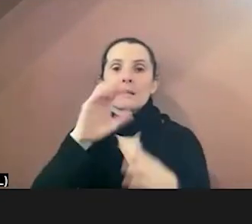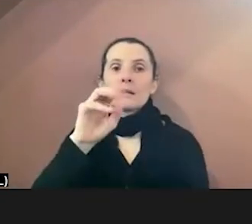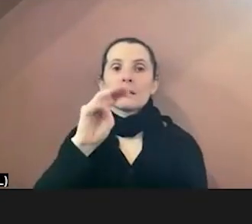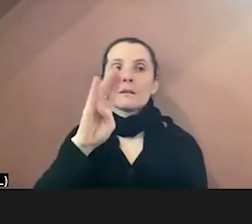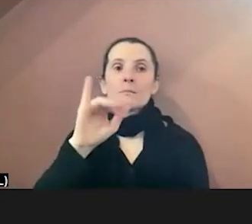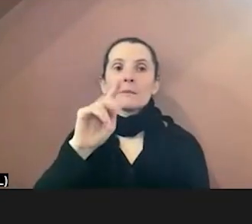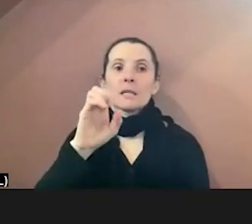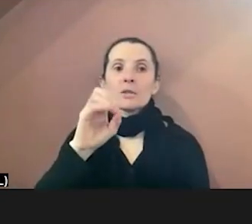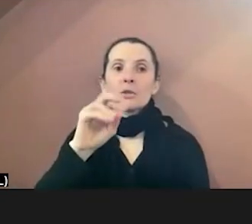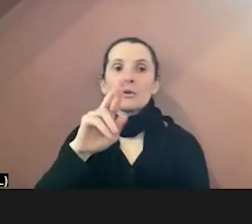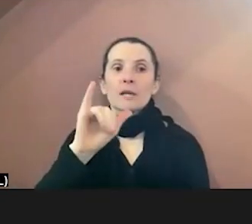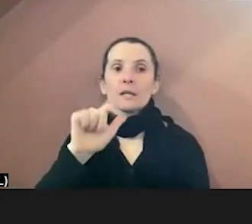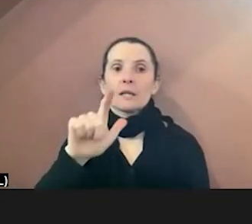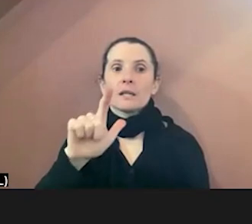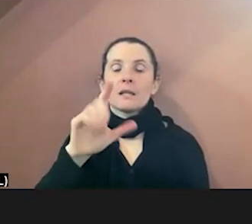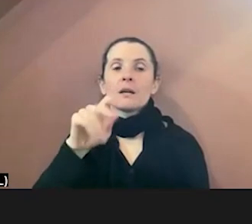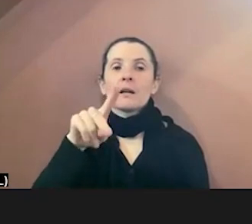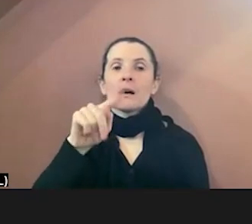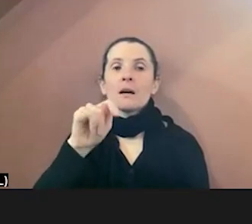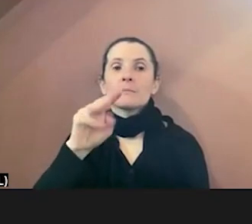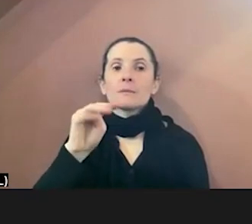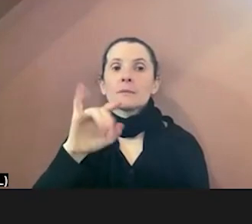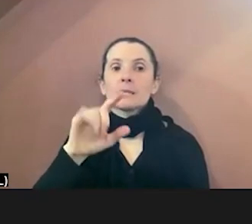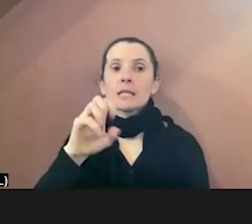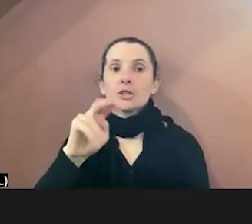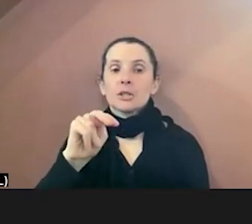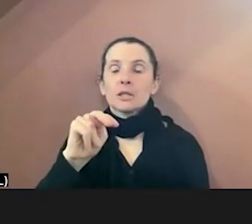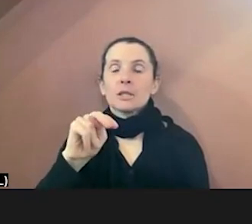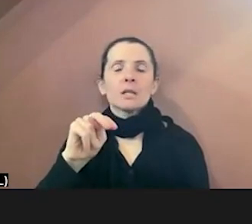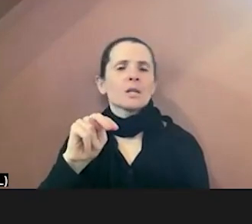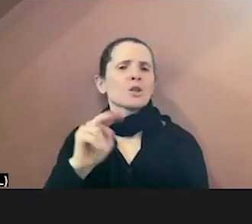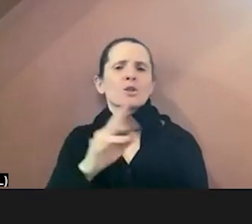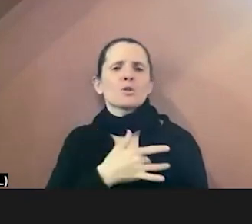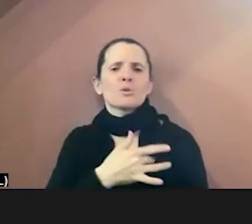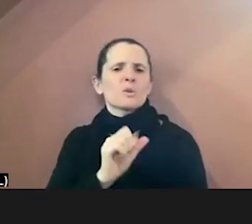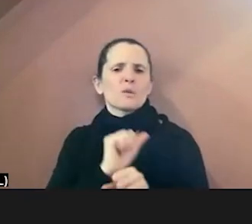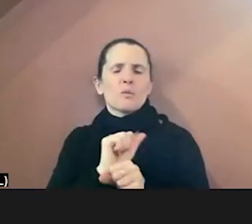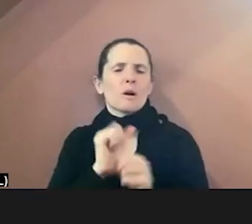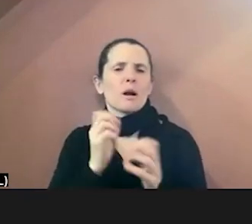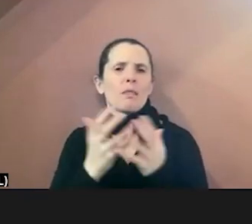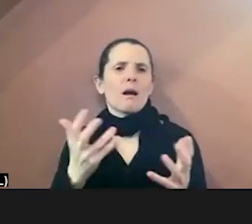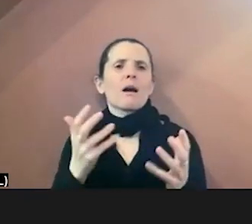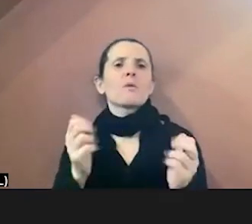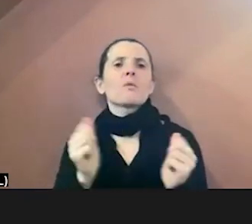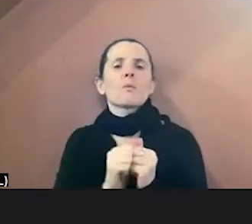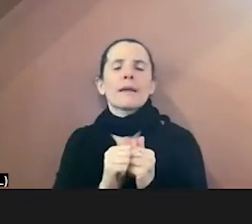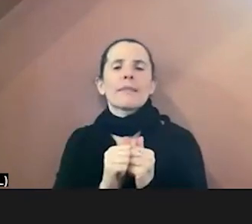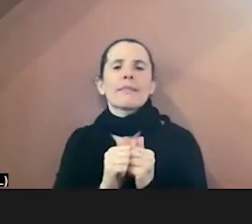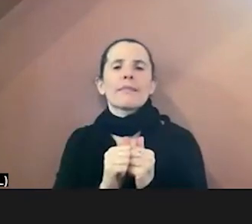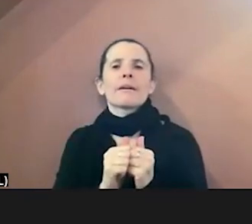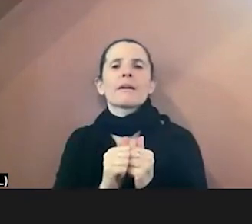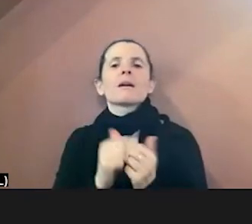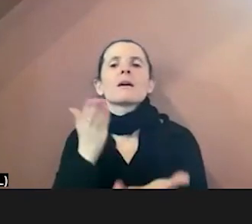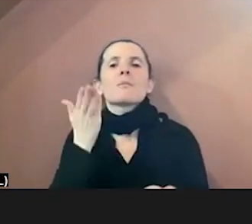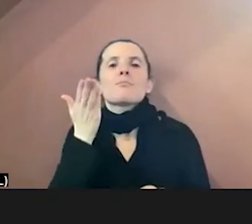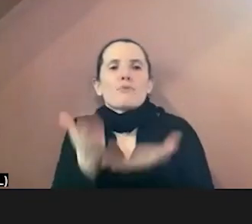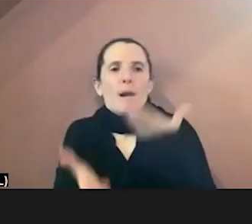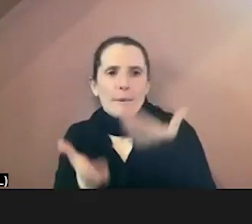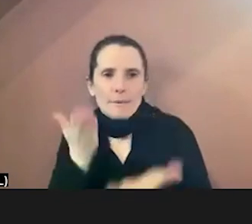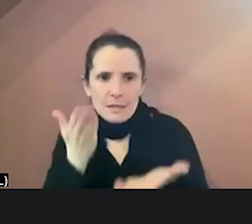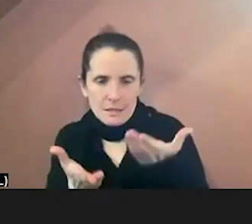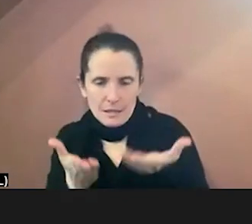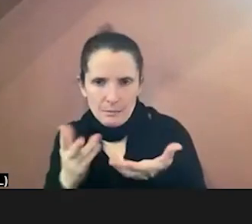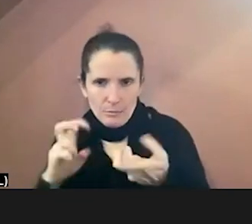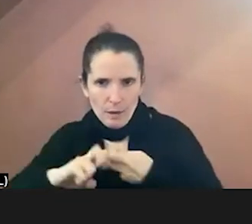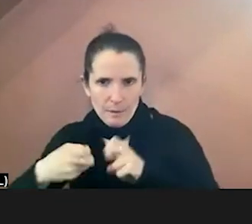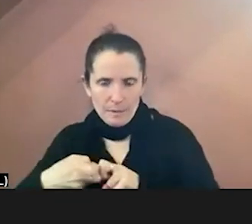do not work a lot with probabilistic, but only with deterministic problems. But at the same time,